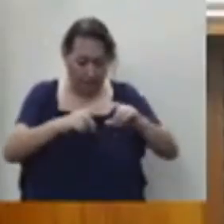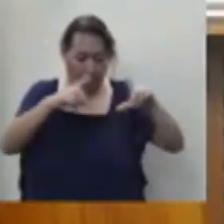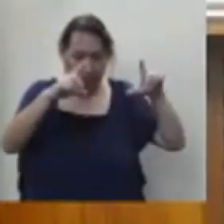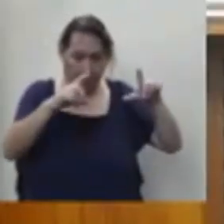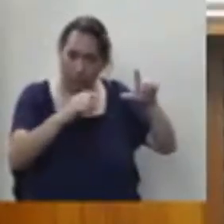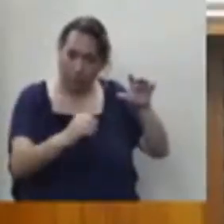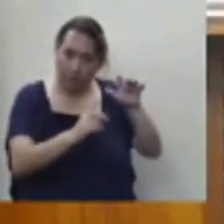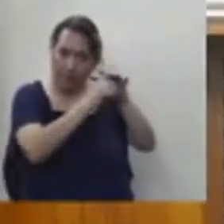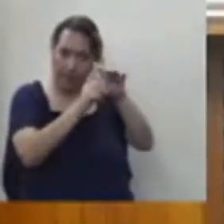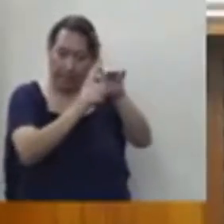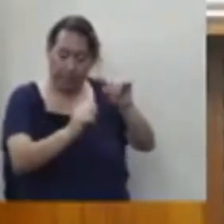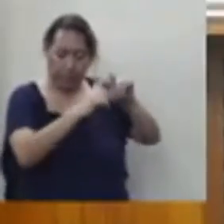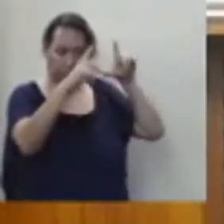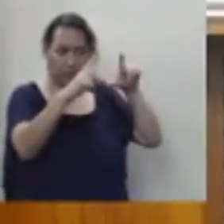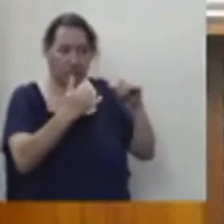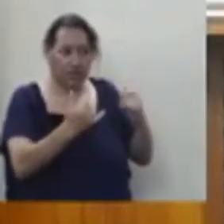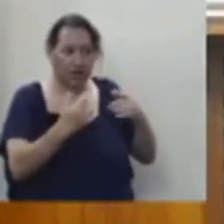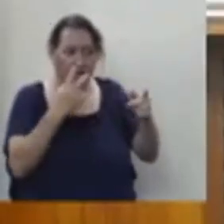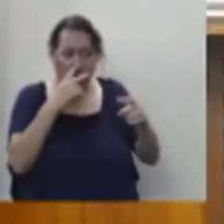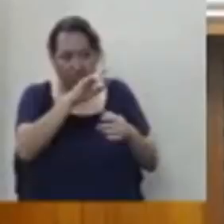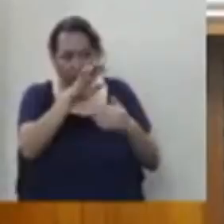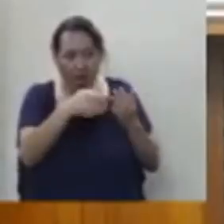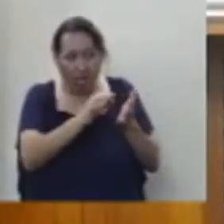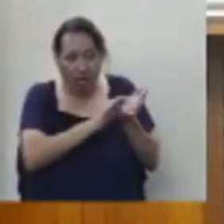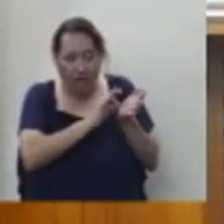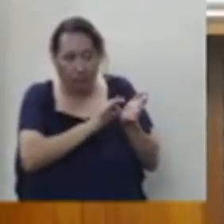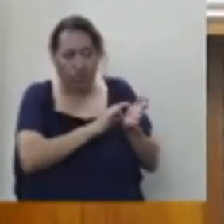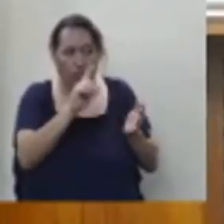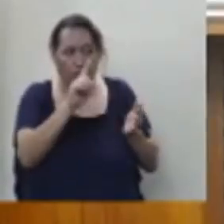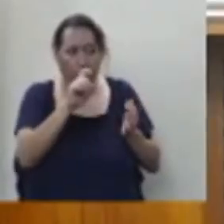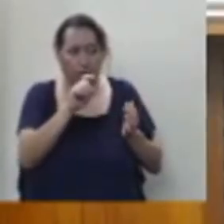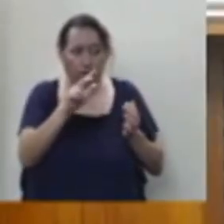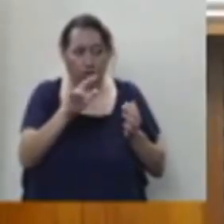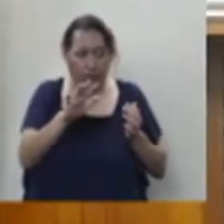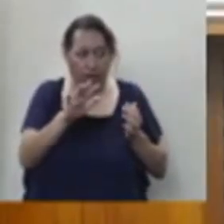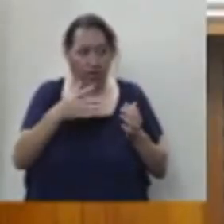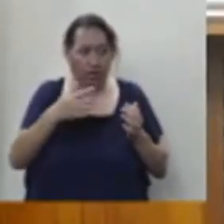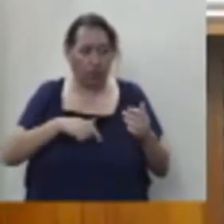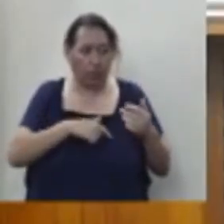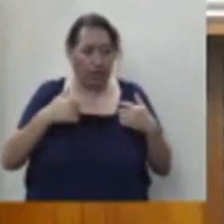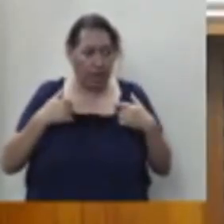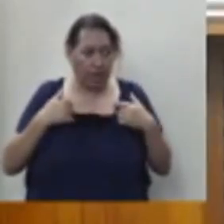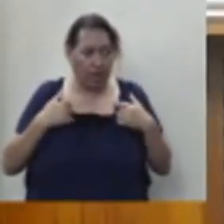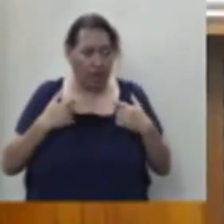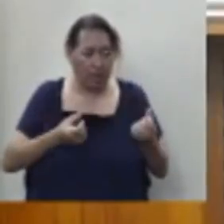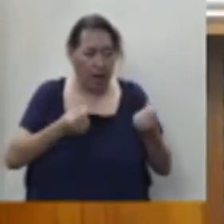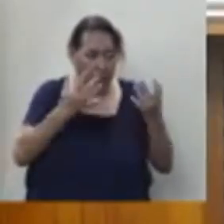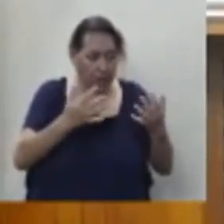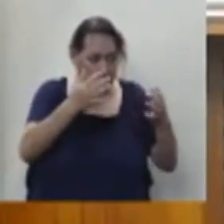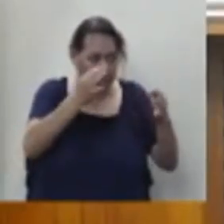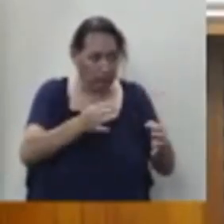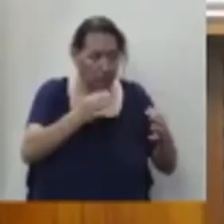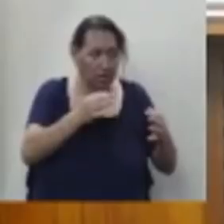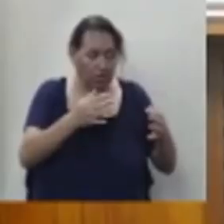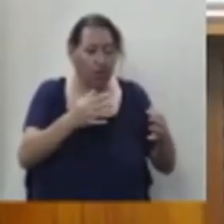to the left, we have the case count of 135. And then we have the confirmed cases of 132